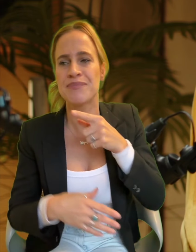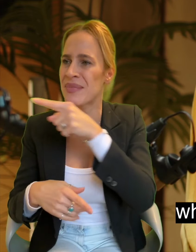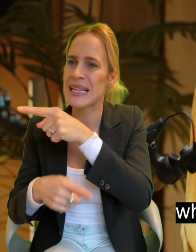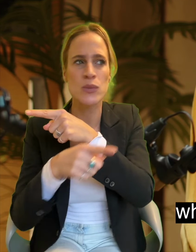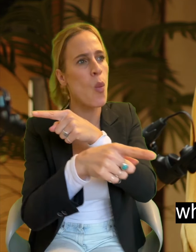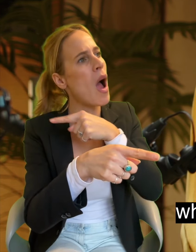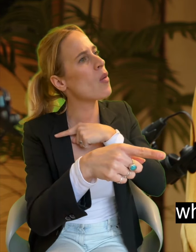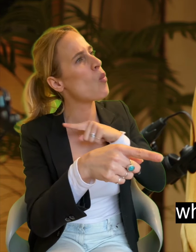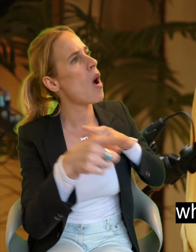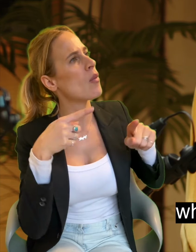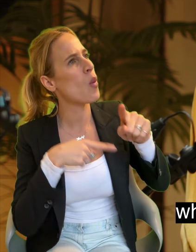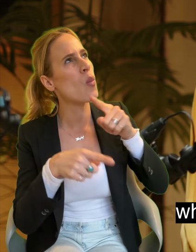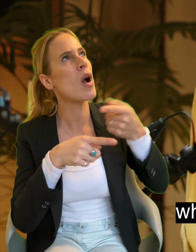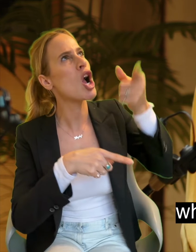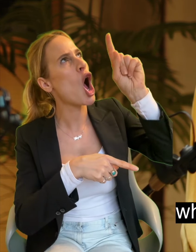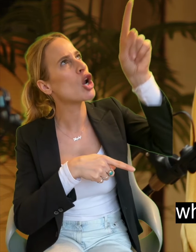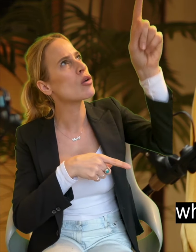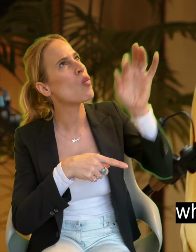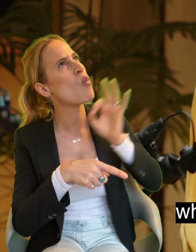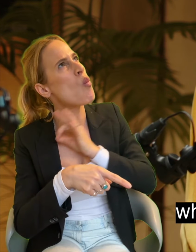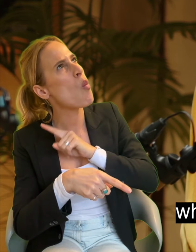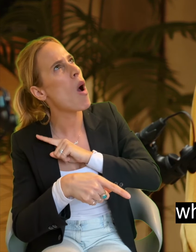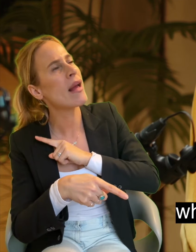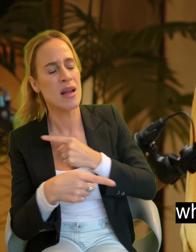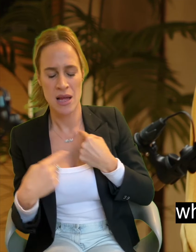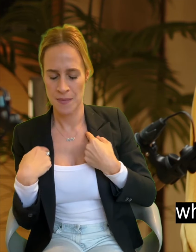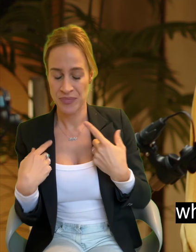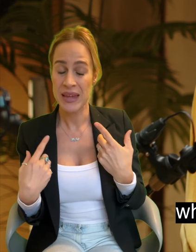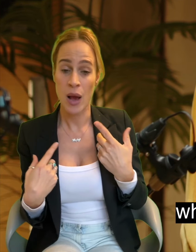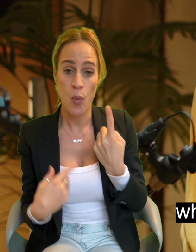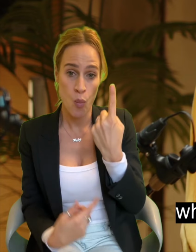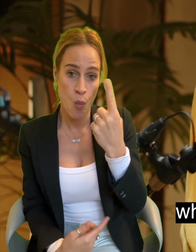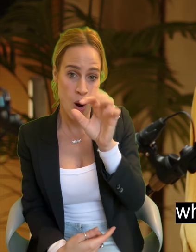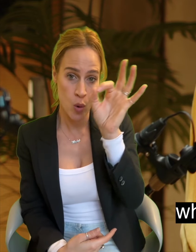like, well, why can I be like this and then someone else